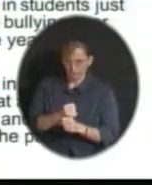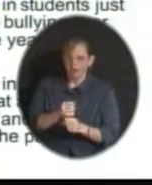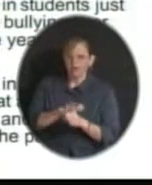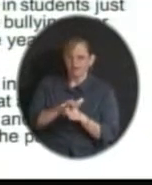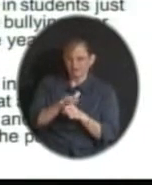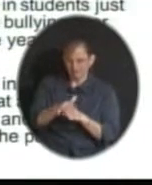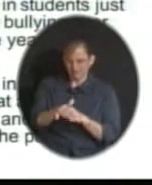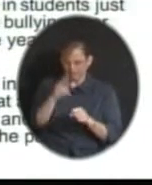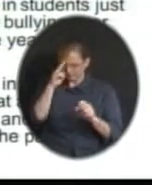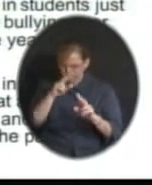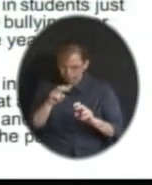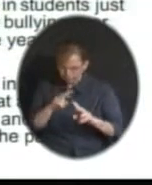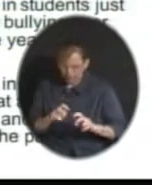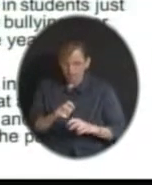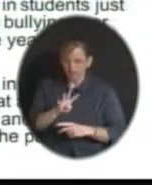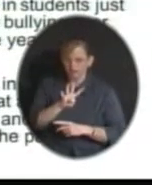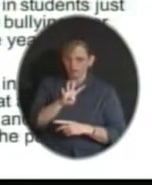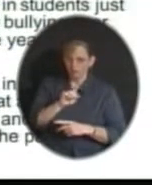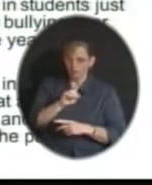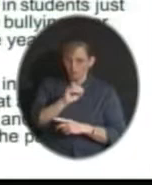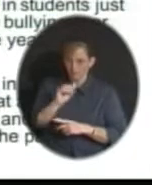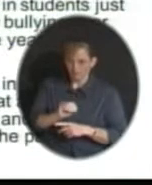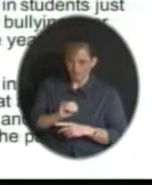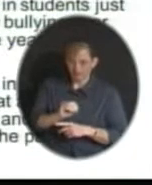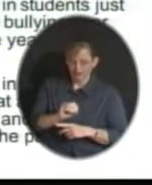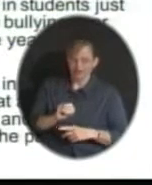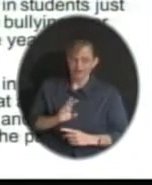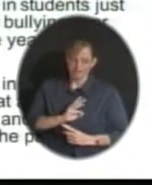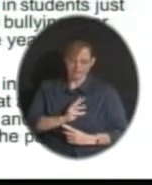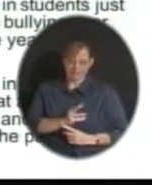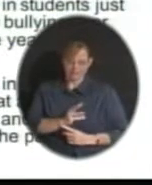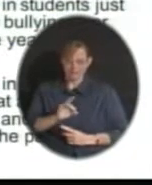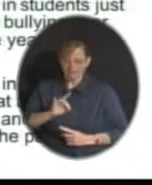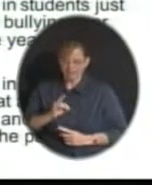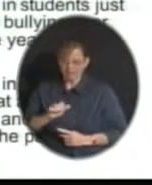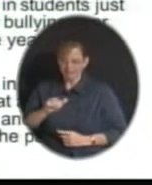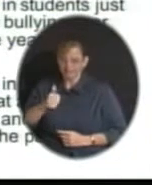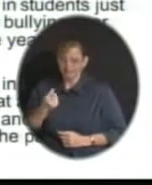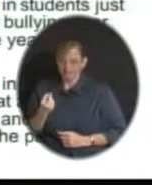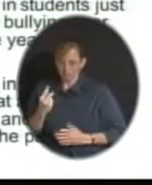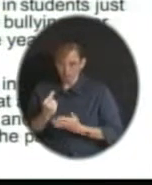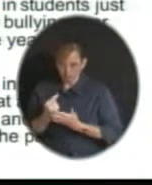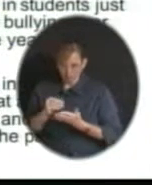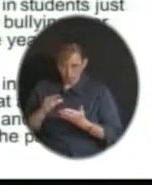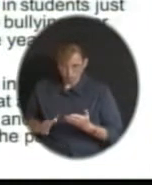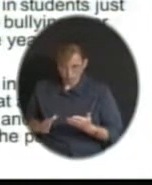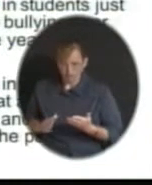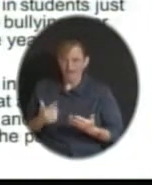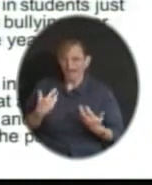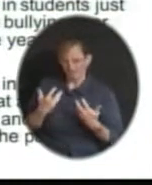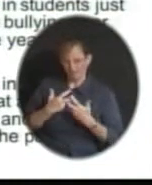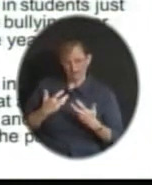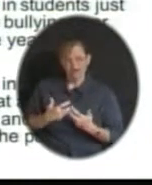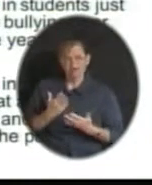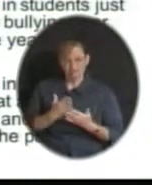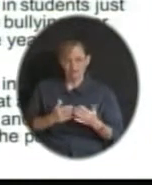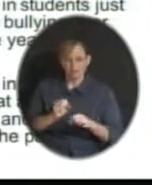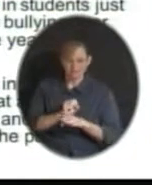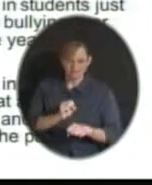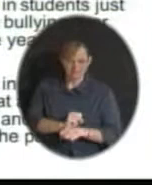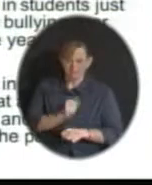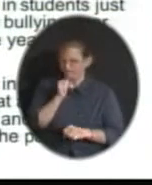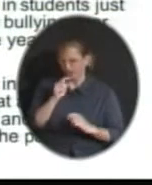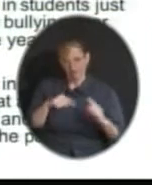that. 41% of our 6th, 8th, 10th, and 12th graders. Okay, so I've combined some of these statistics. They don't vary a whole lot, though, when you spread them back